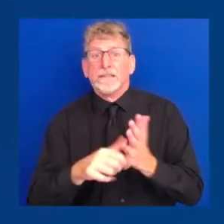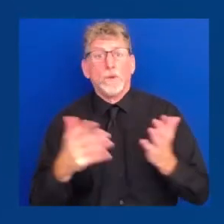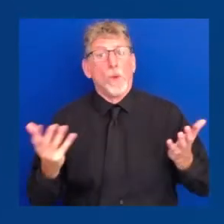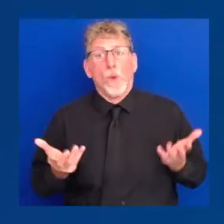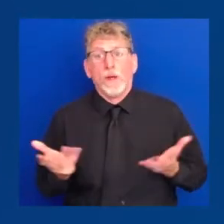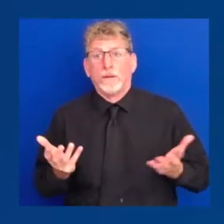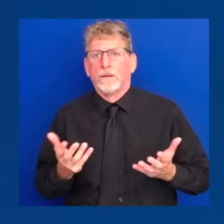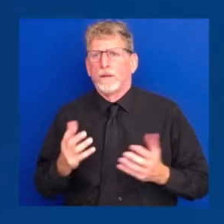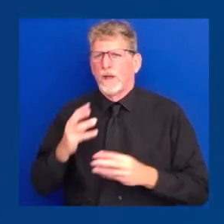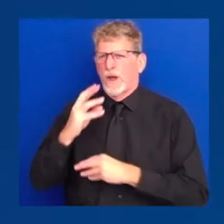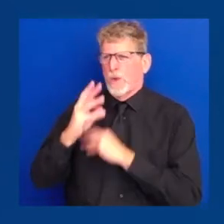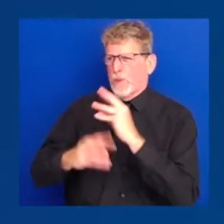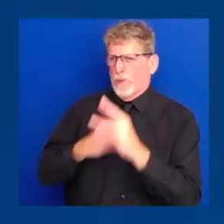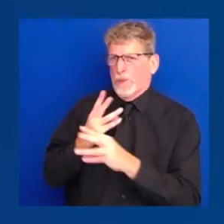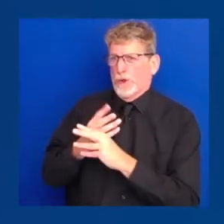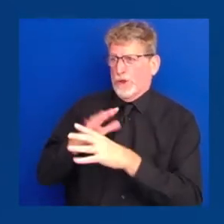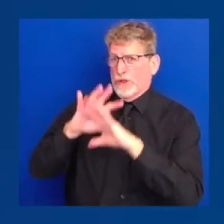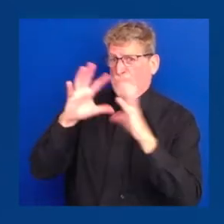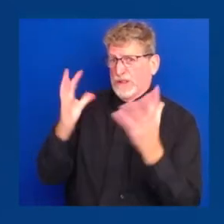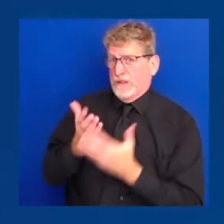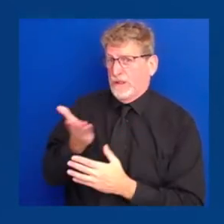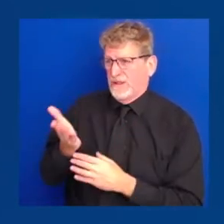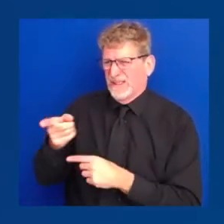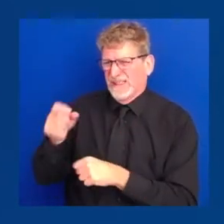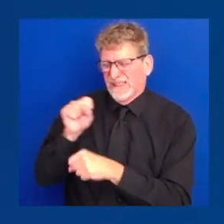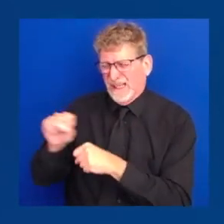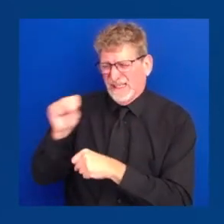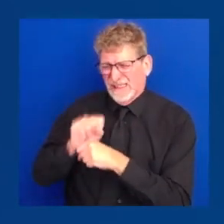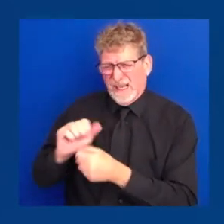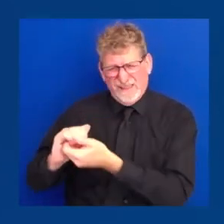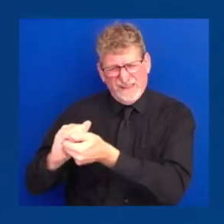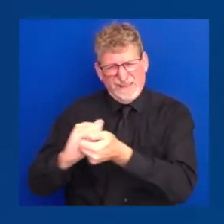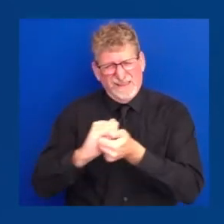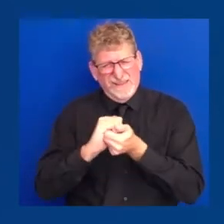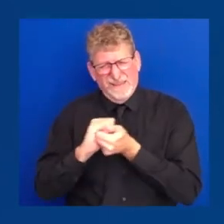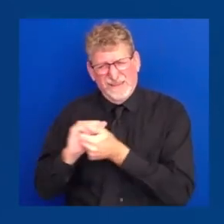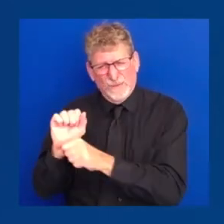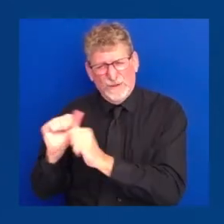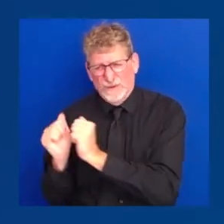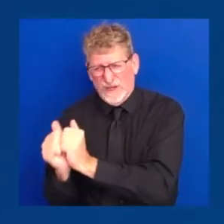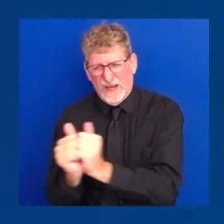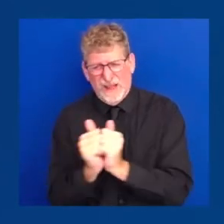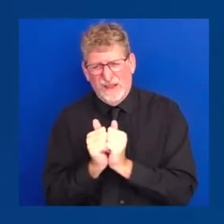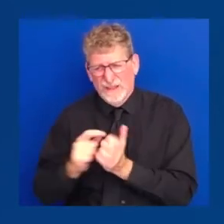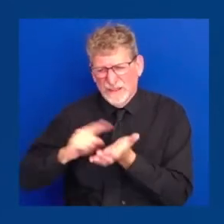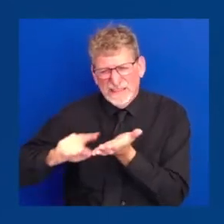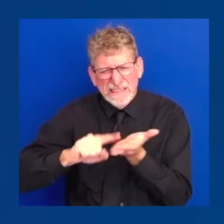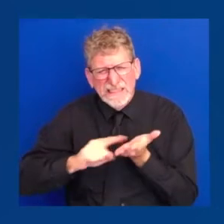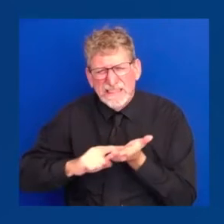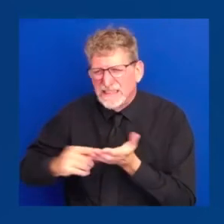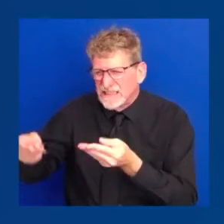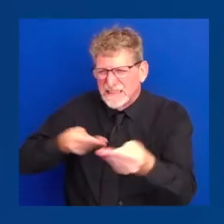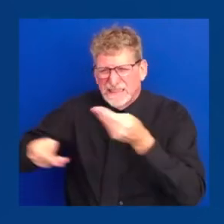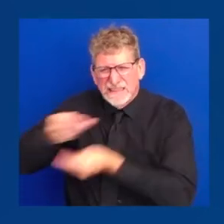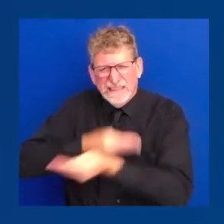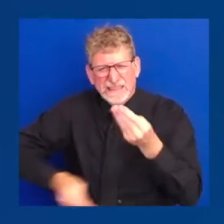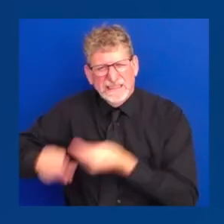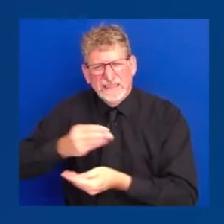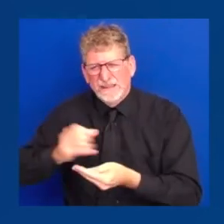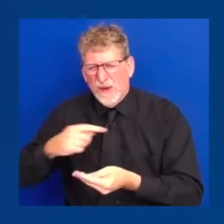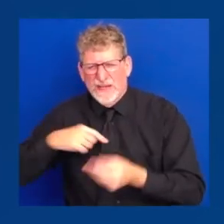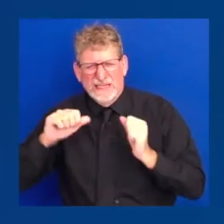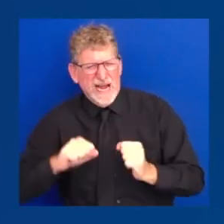to where we are today in our capability to intervene against COVID. Decades of U.S. investment